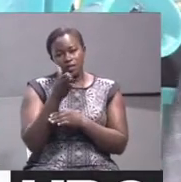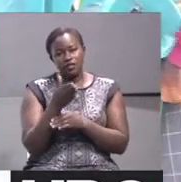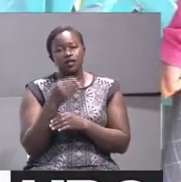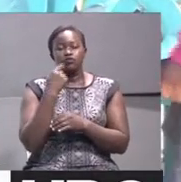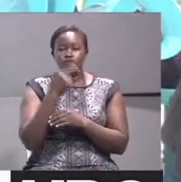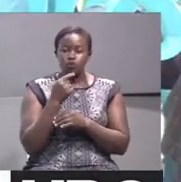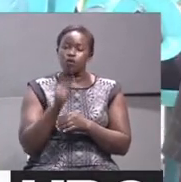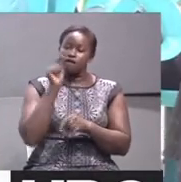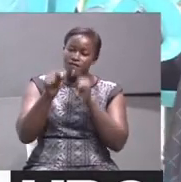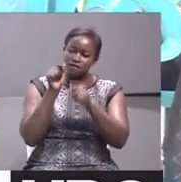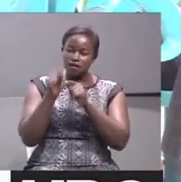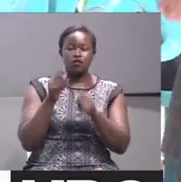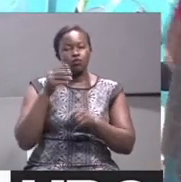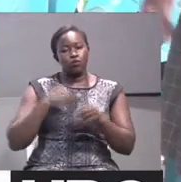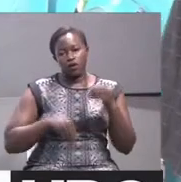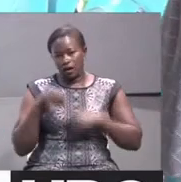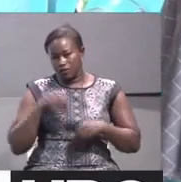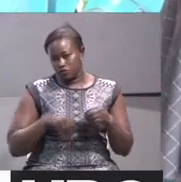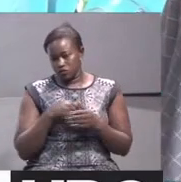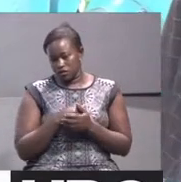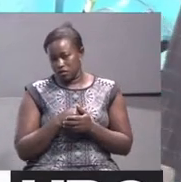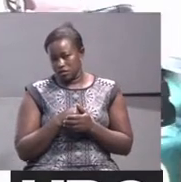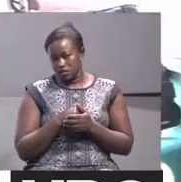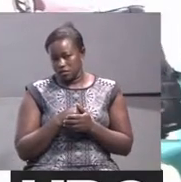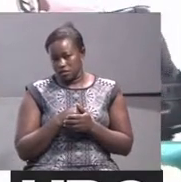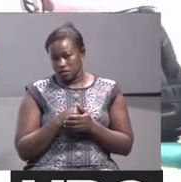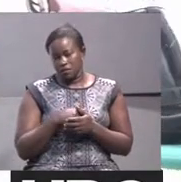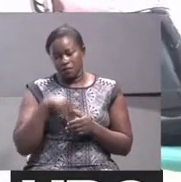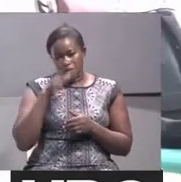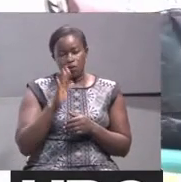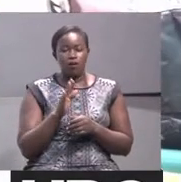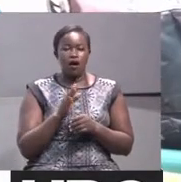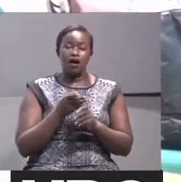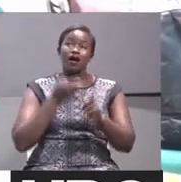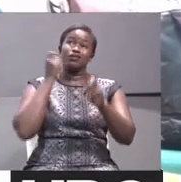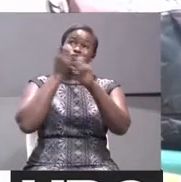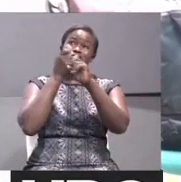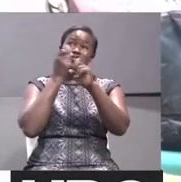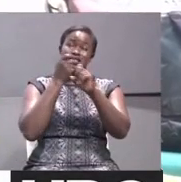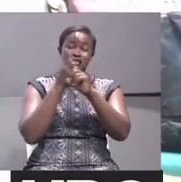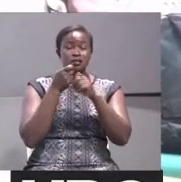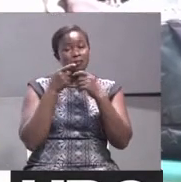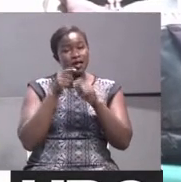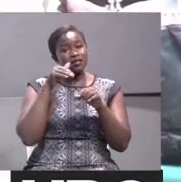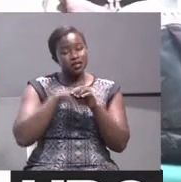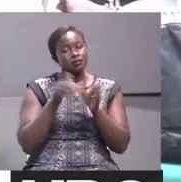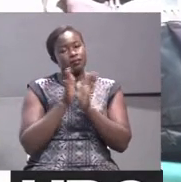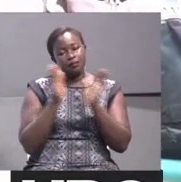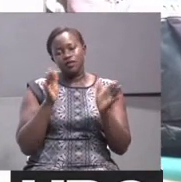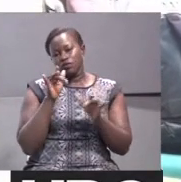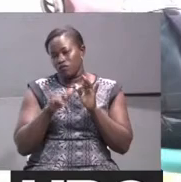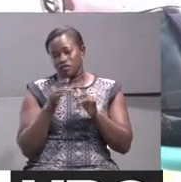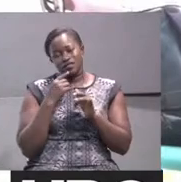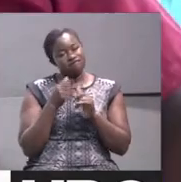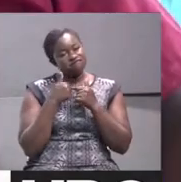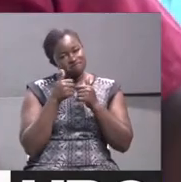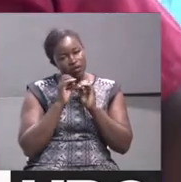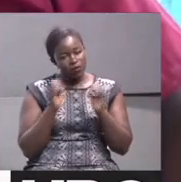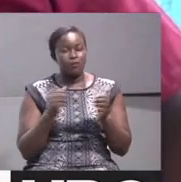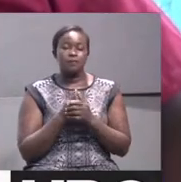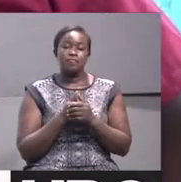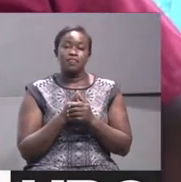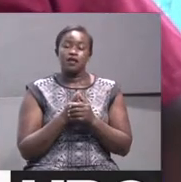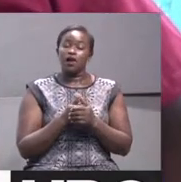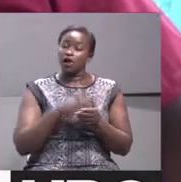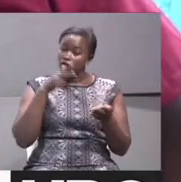implicated in corruption scandals, especially the Anne Sheet saga, who still hold public office. FDC says the cabinet reshuffle